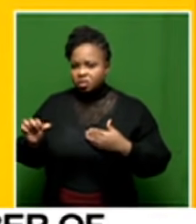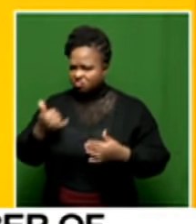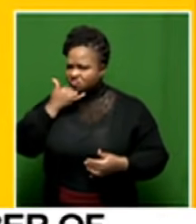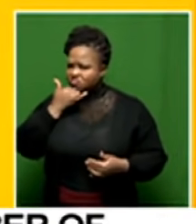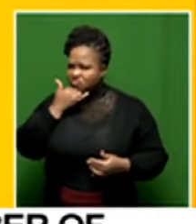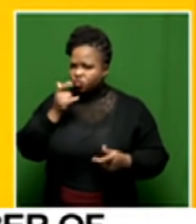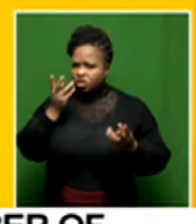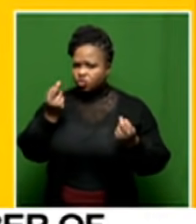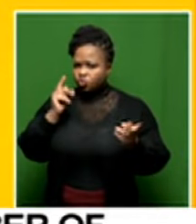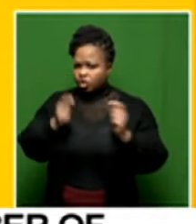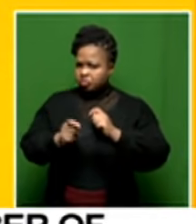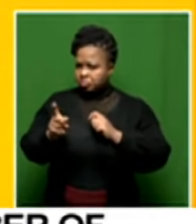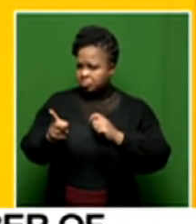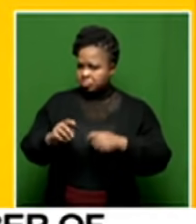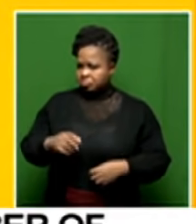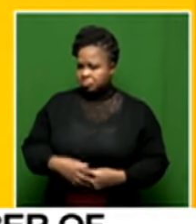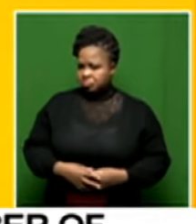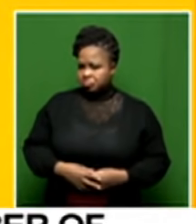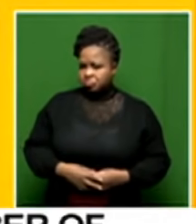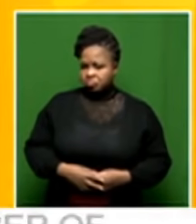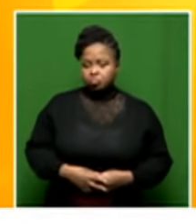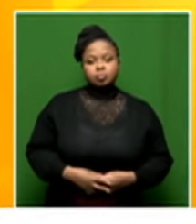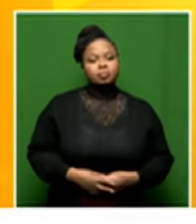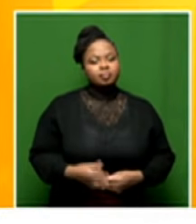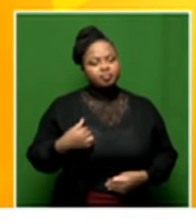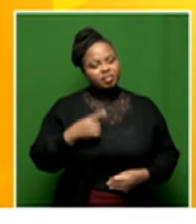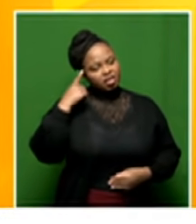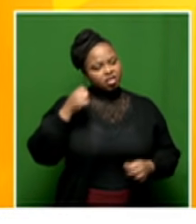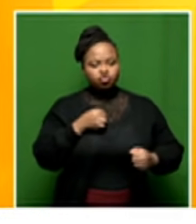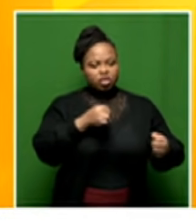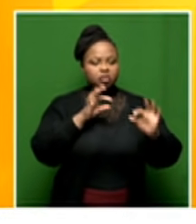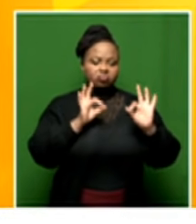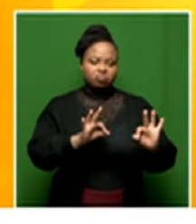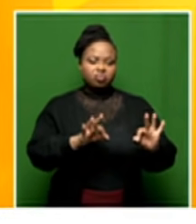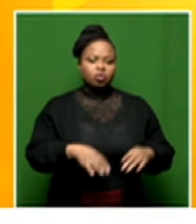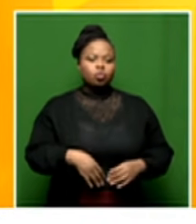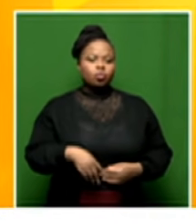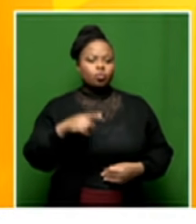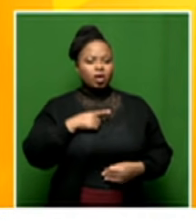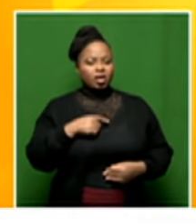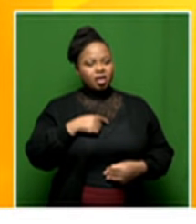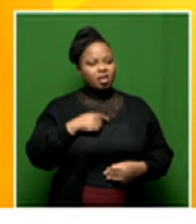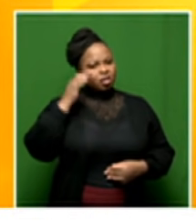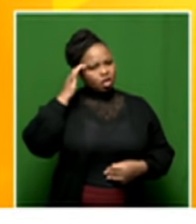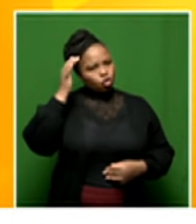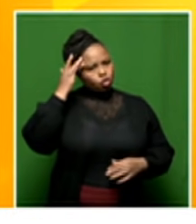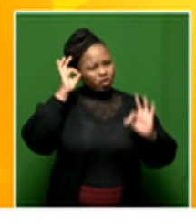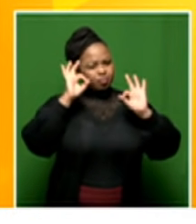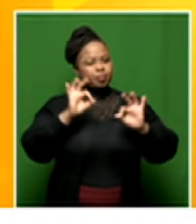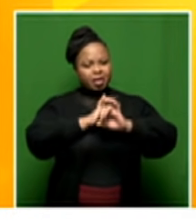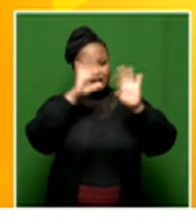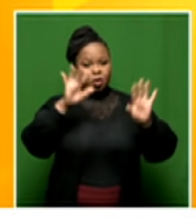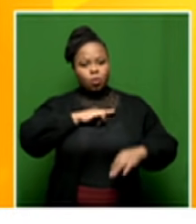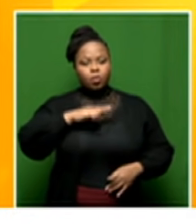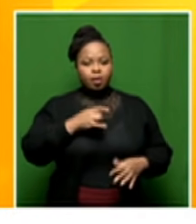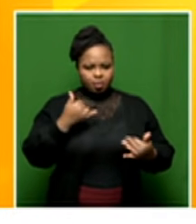happy with this new change? So I think that's a reasonable strategy. I think it's a pragmatic strategy, given the rate in which we